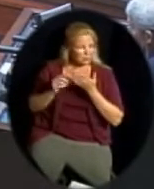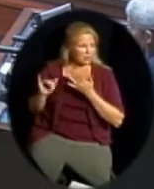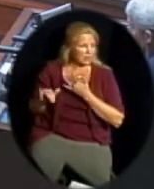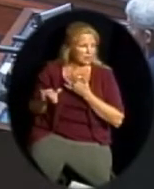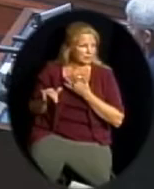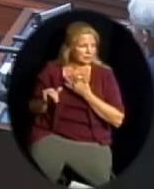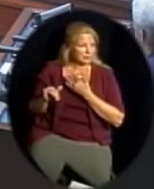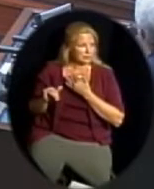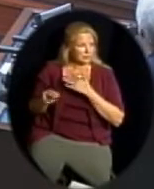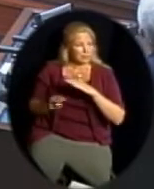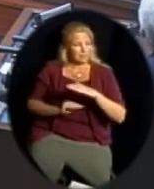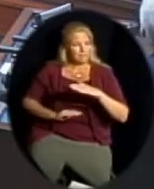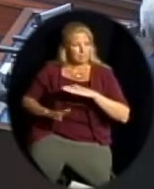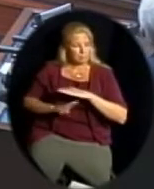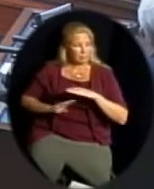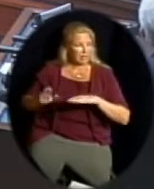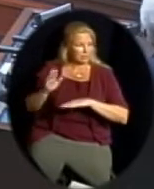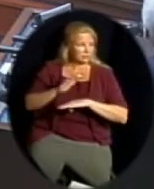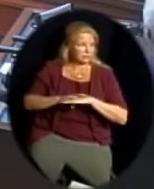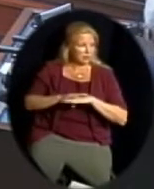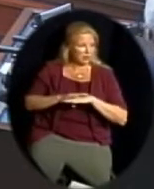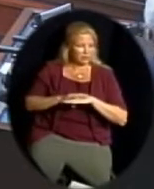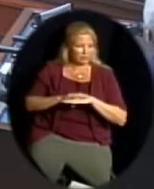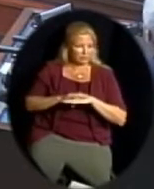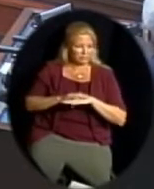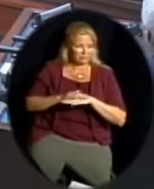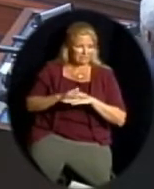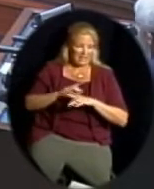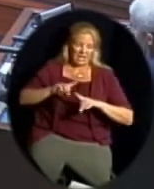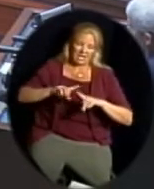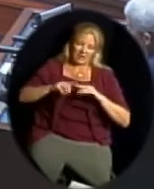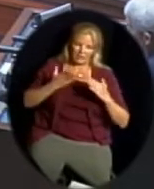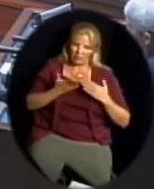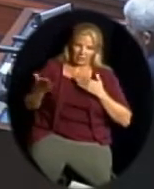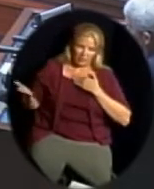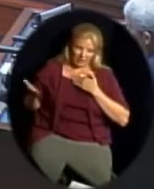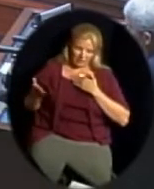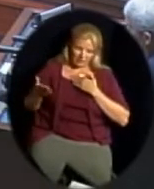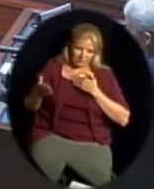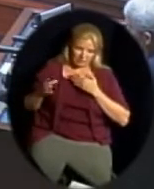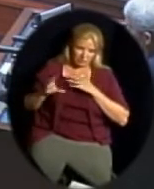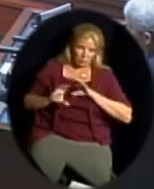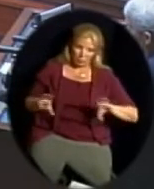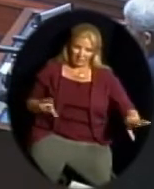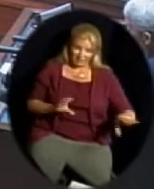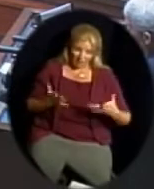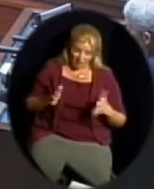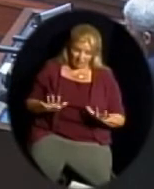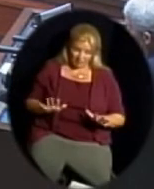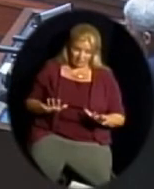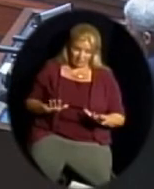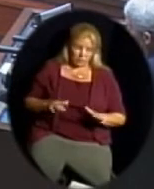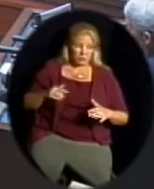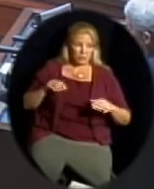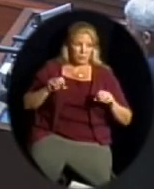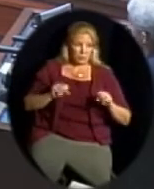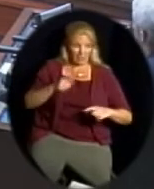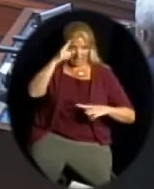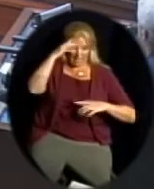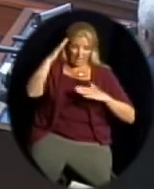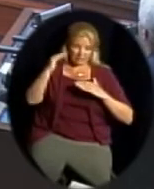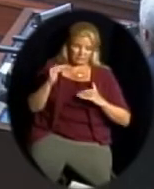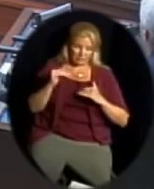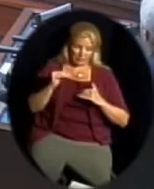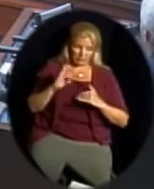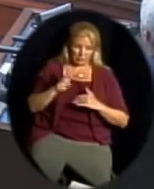a number of different factions have done, we could expect that bond election to bring with it somewhere in the 6 to 9